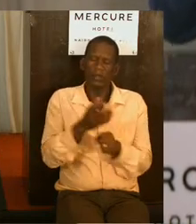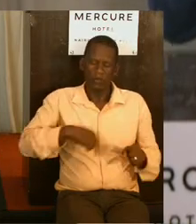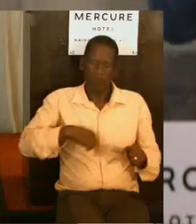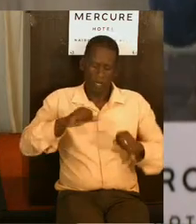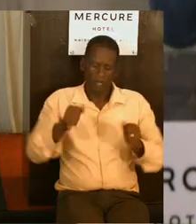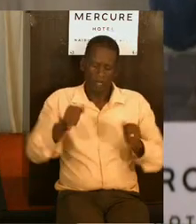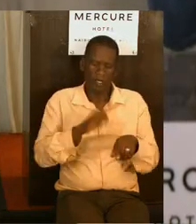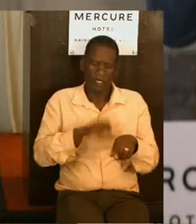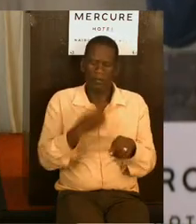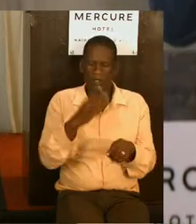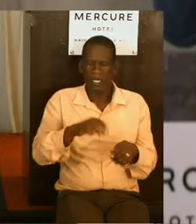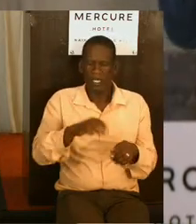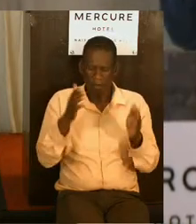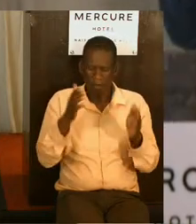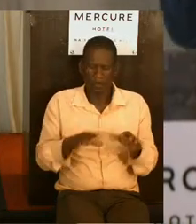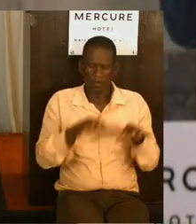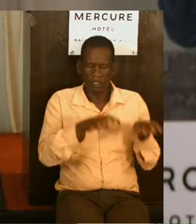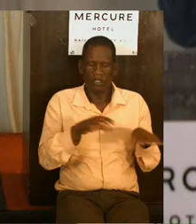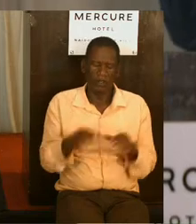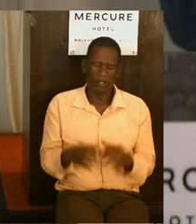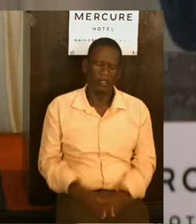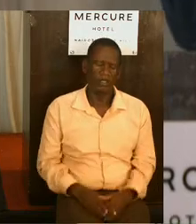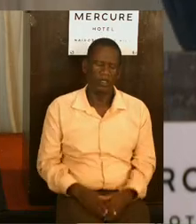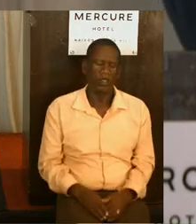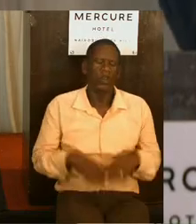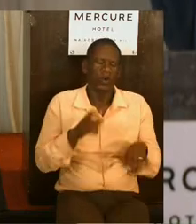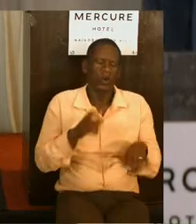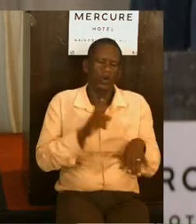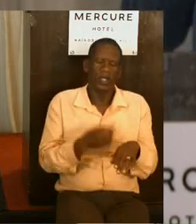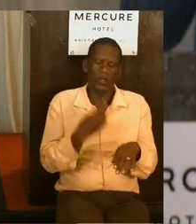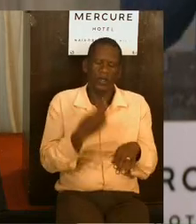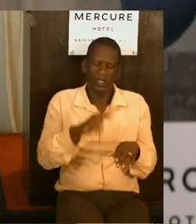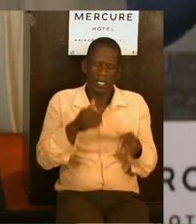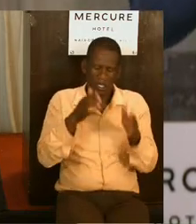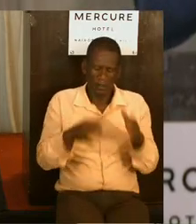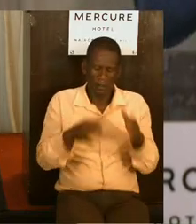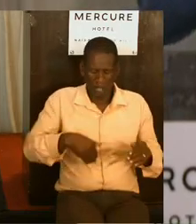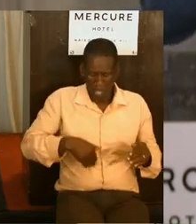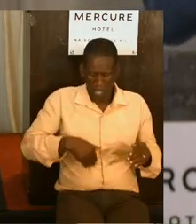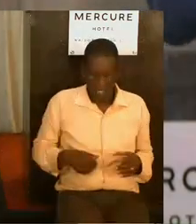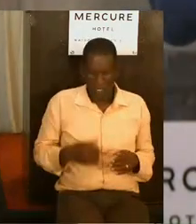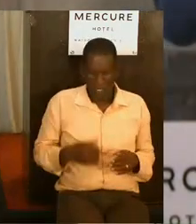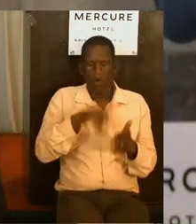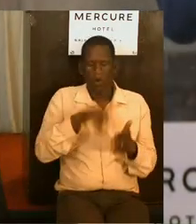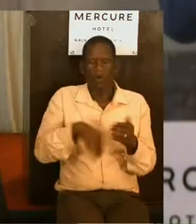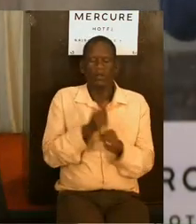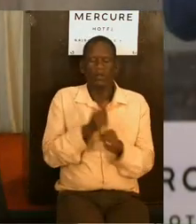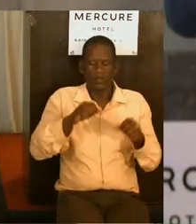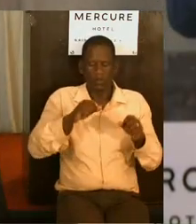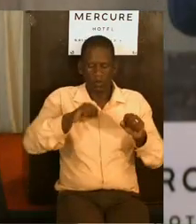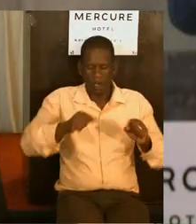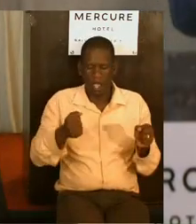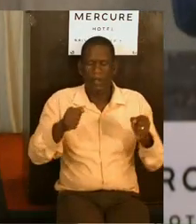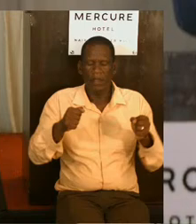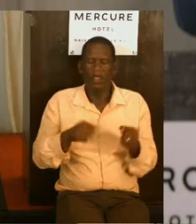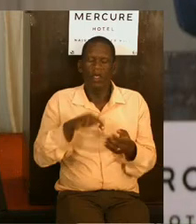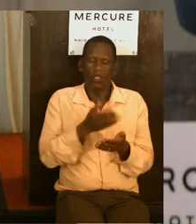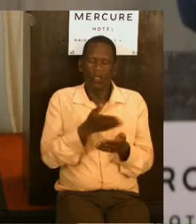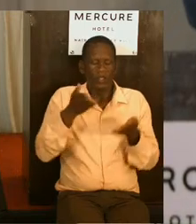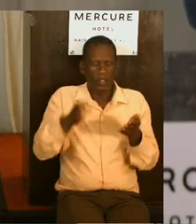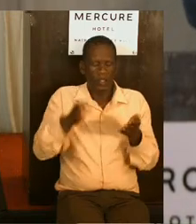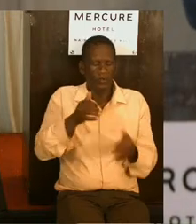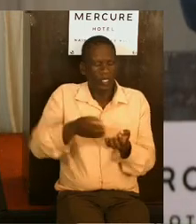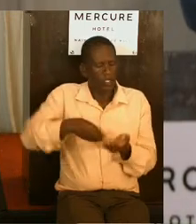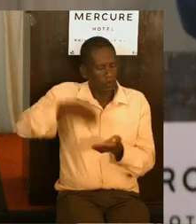when you see another man suffering or when I see another man starving you know to learn